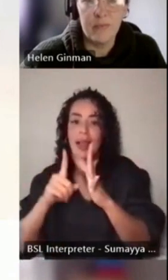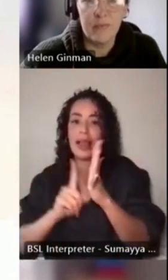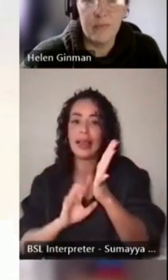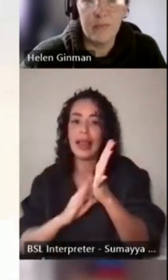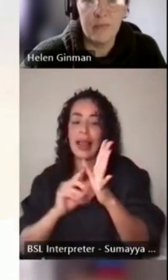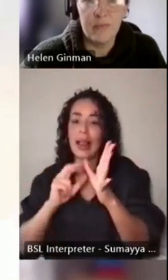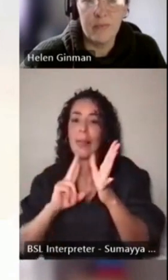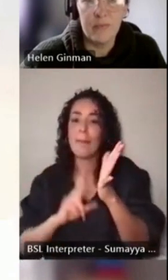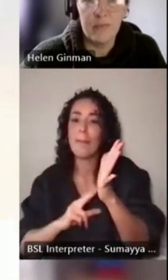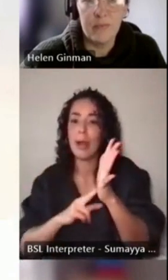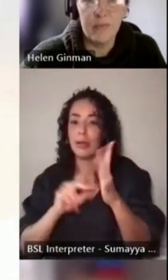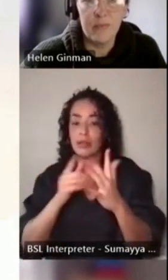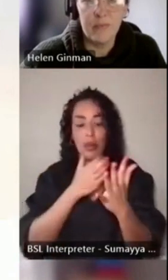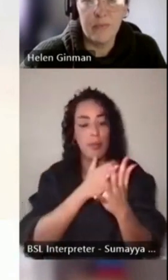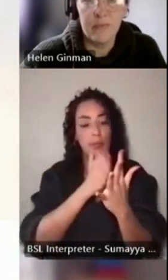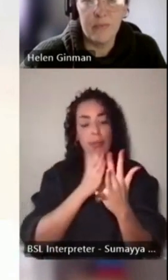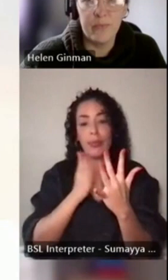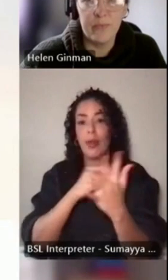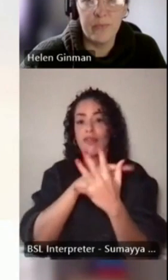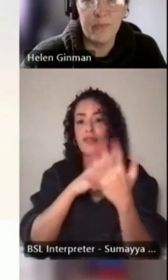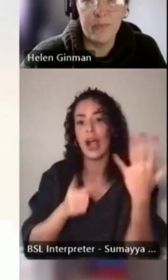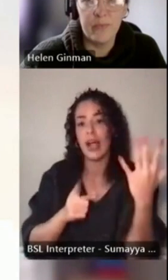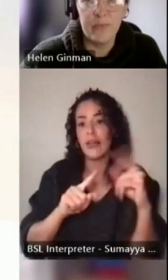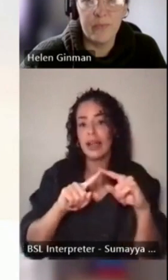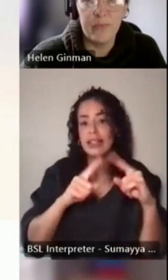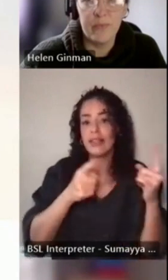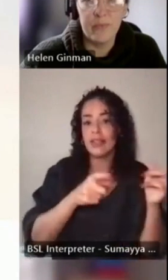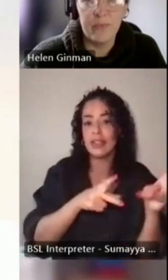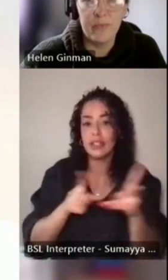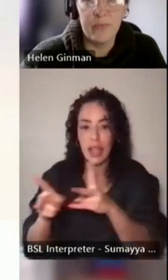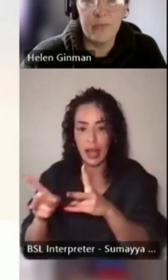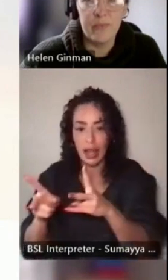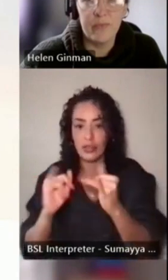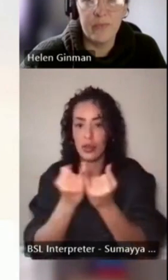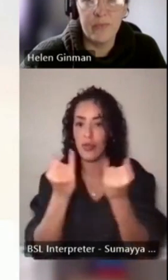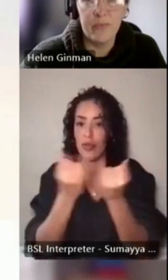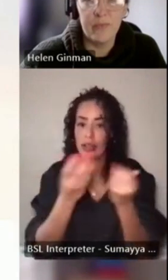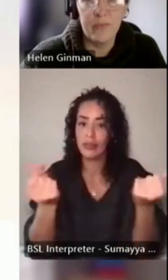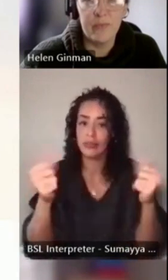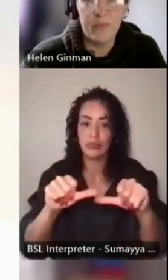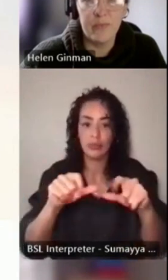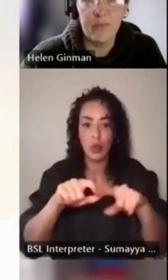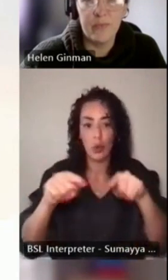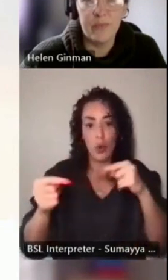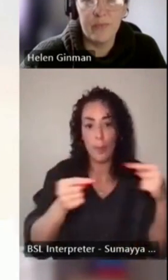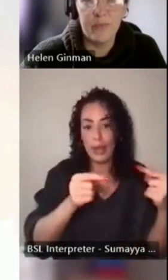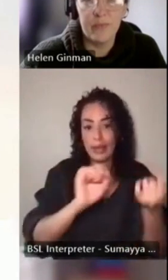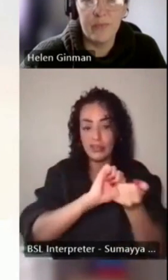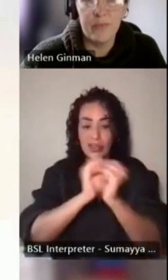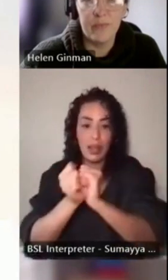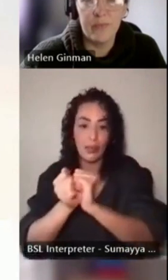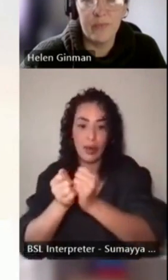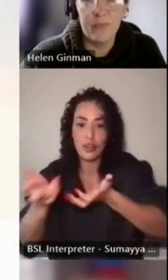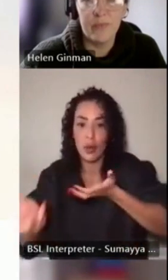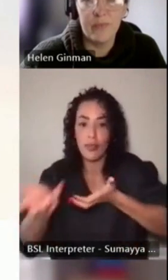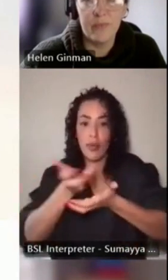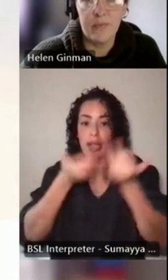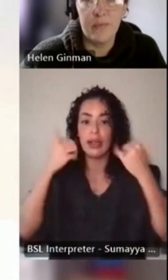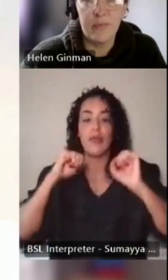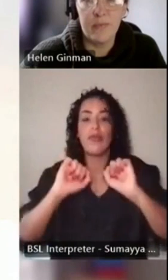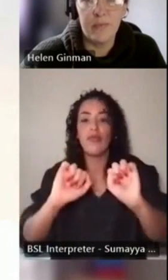styles. So we've got competing, collaborating, compromising, avoiding,